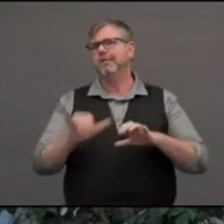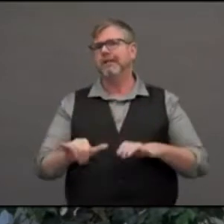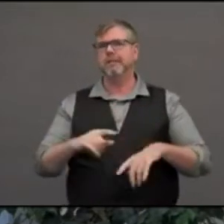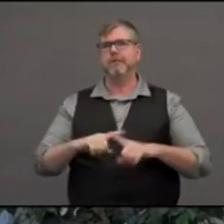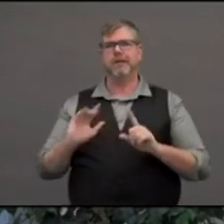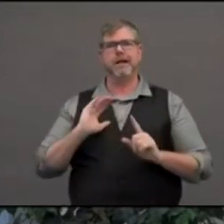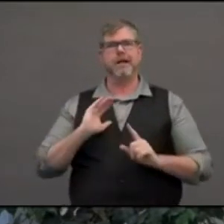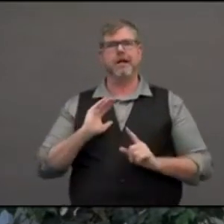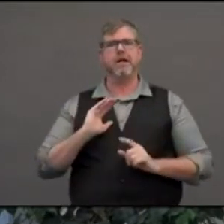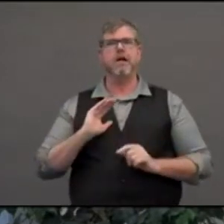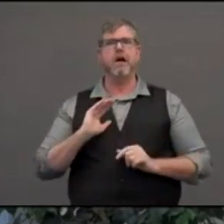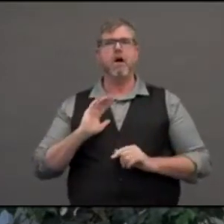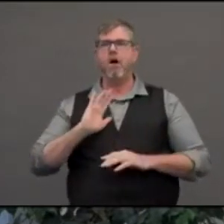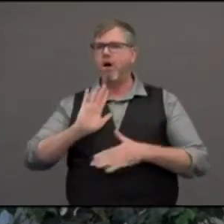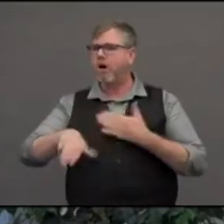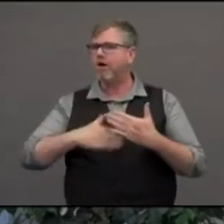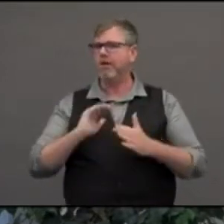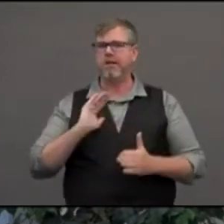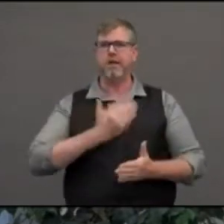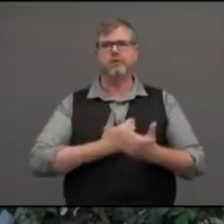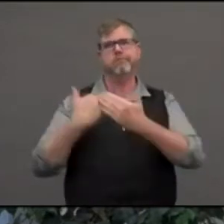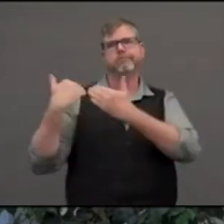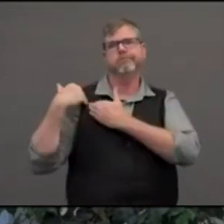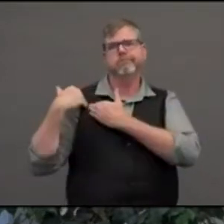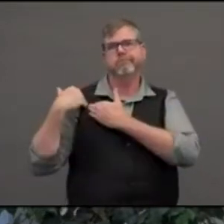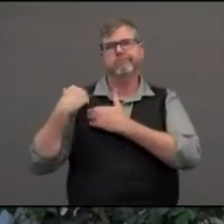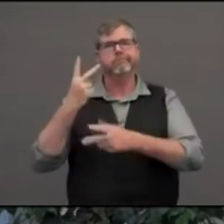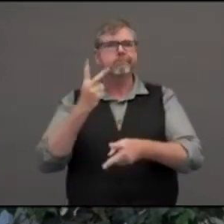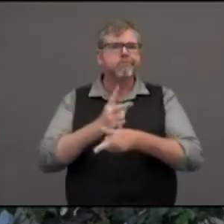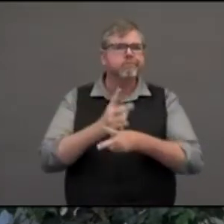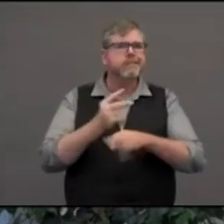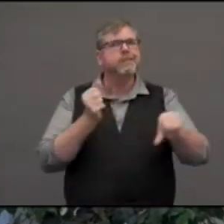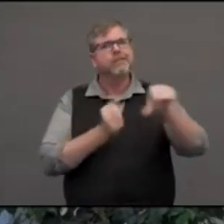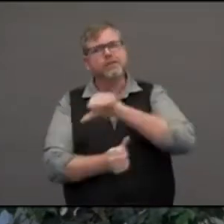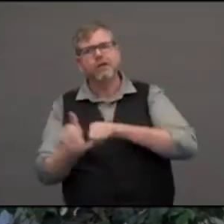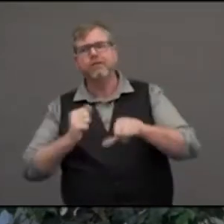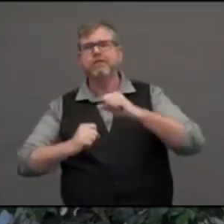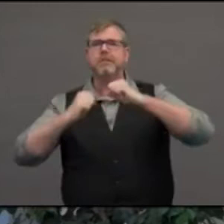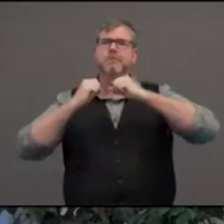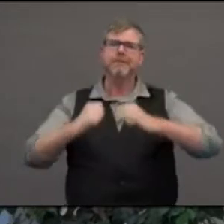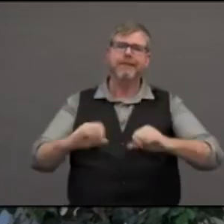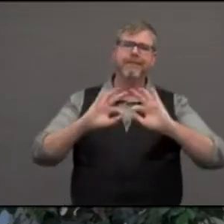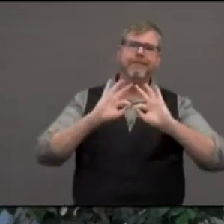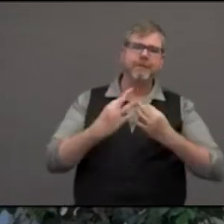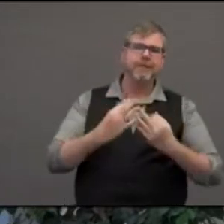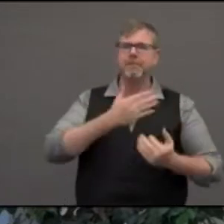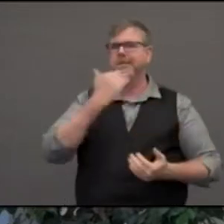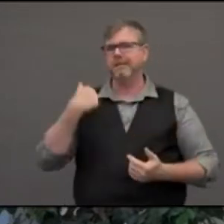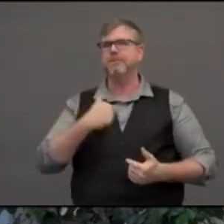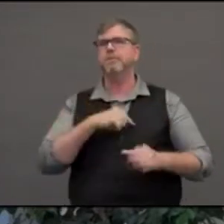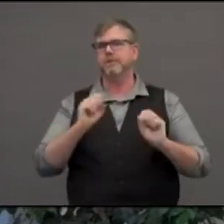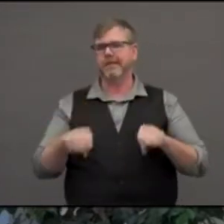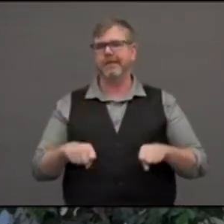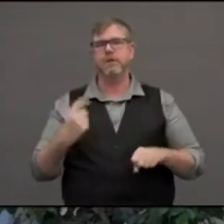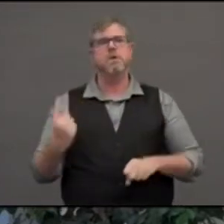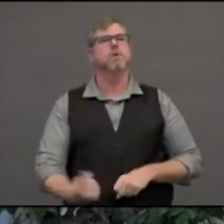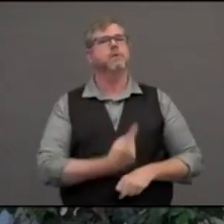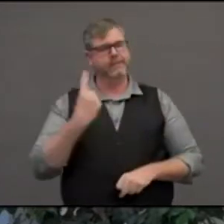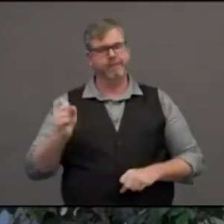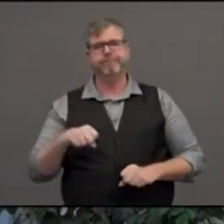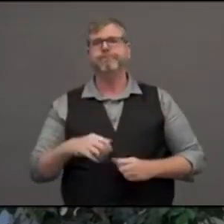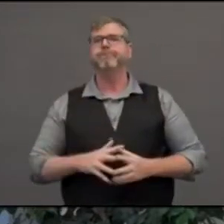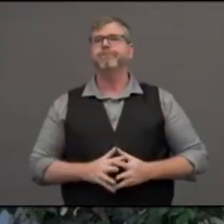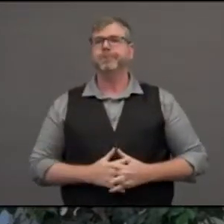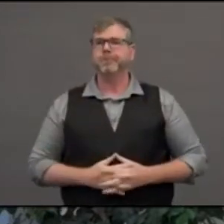all of our responsibilities to take care of each other and protect our families as best we can, always. Absolutely, and you mentioned